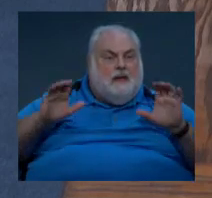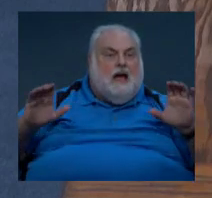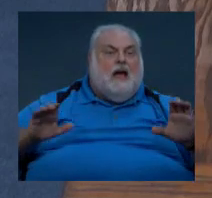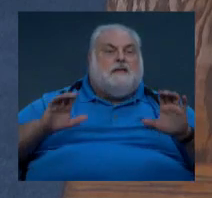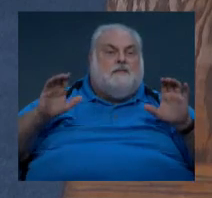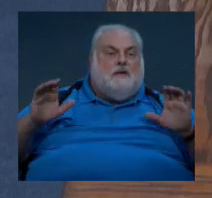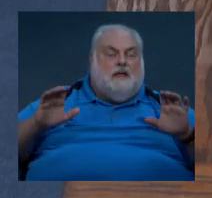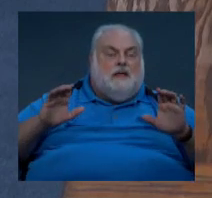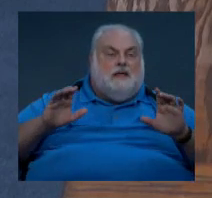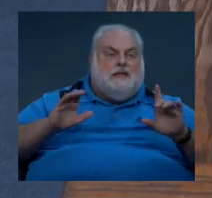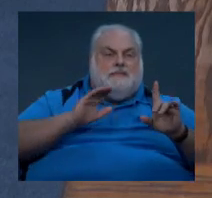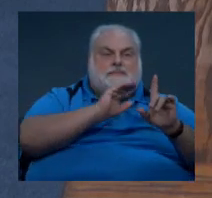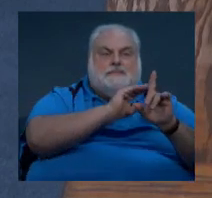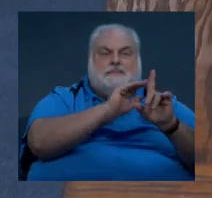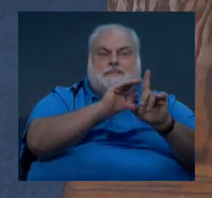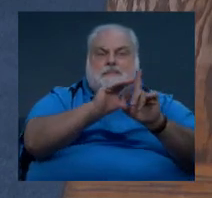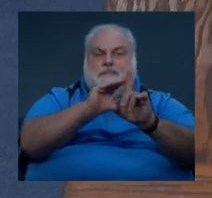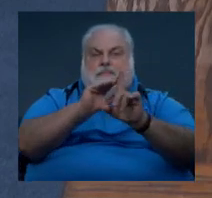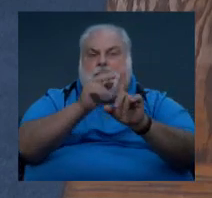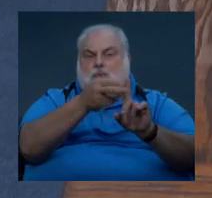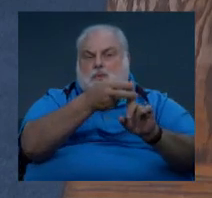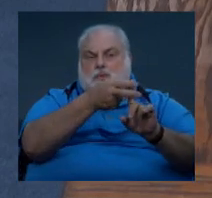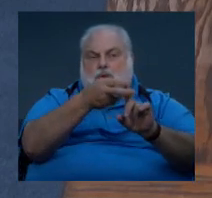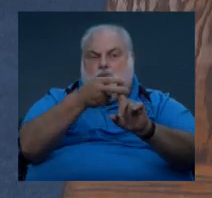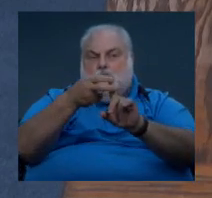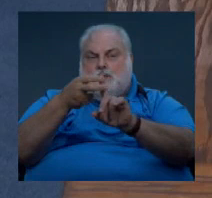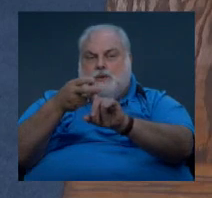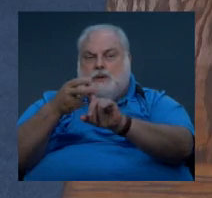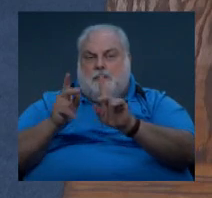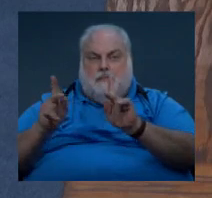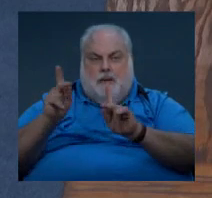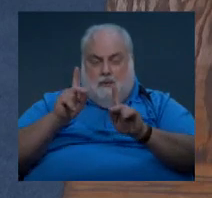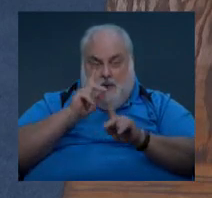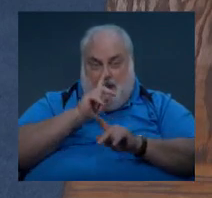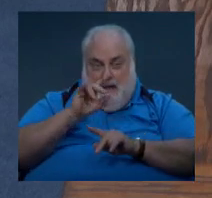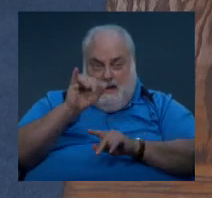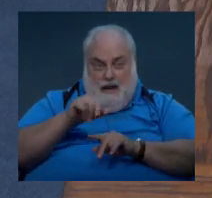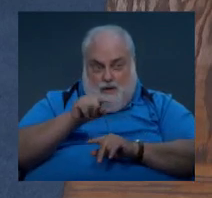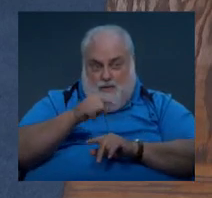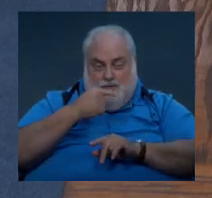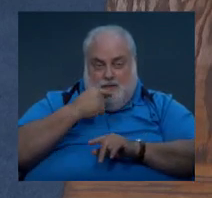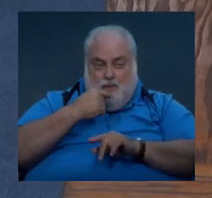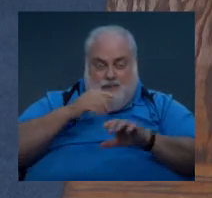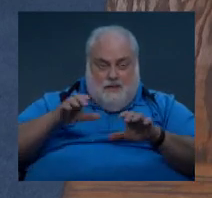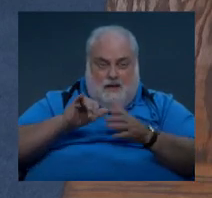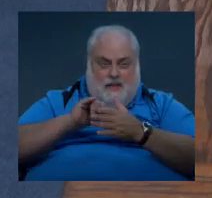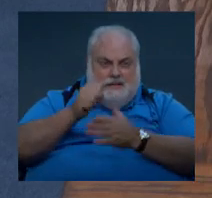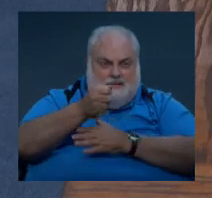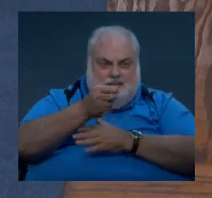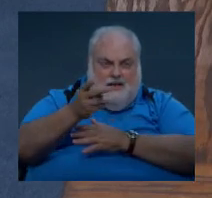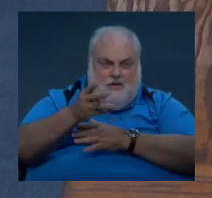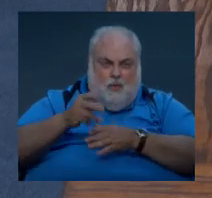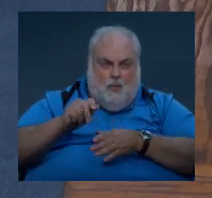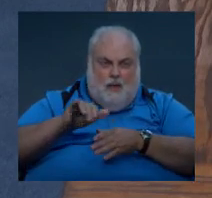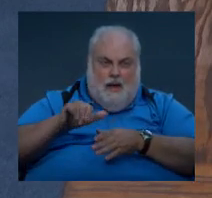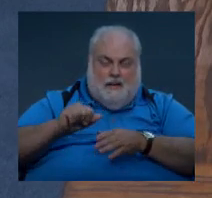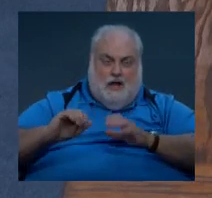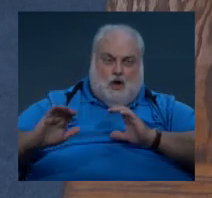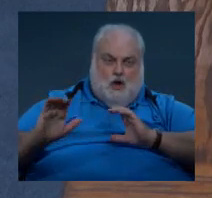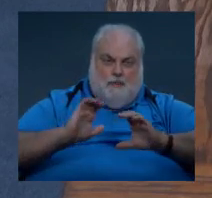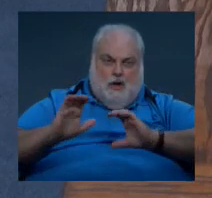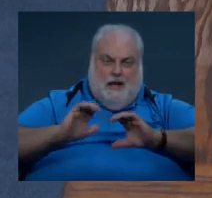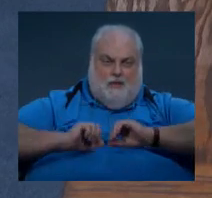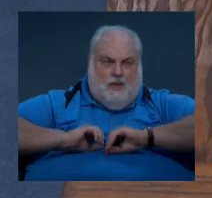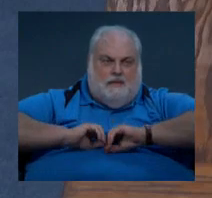actively seeking individuals like what you're talking about. So we've done that several different ways, just through the communication that we send